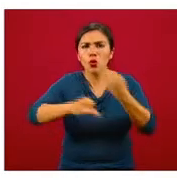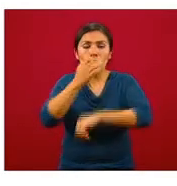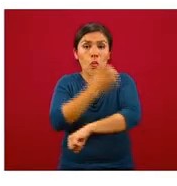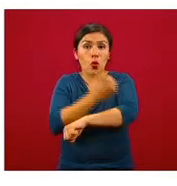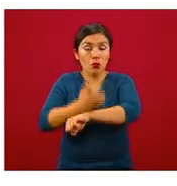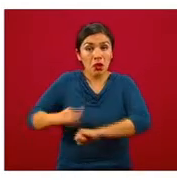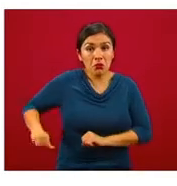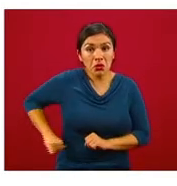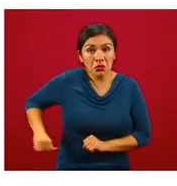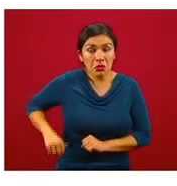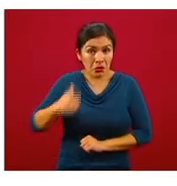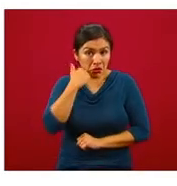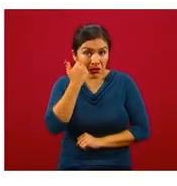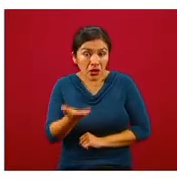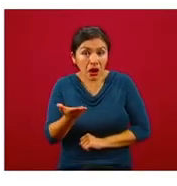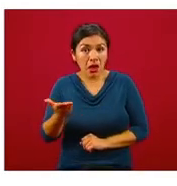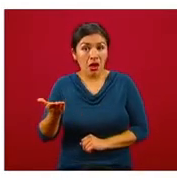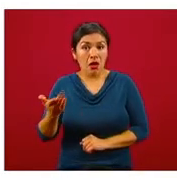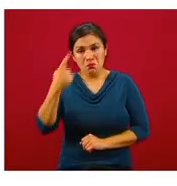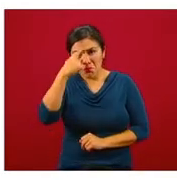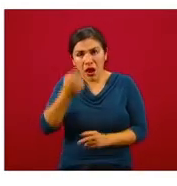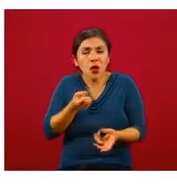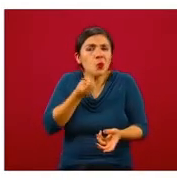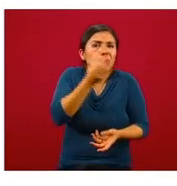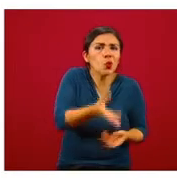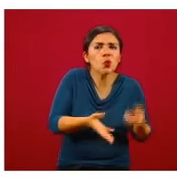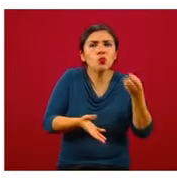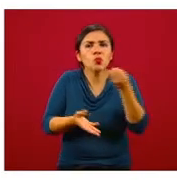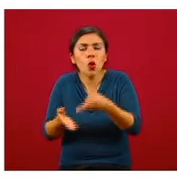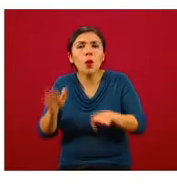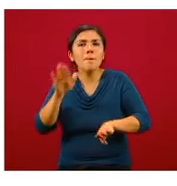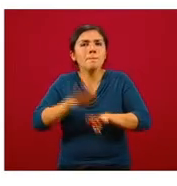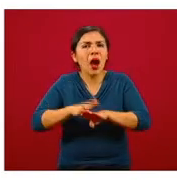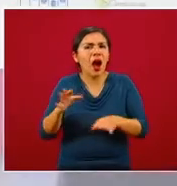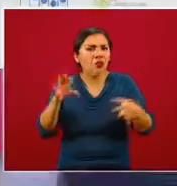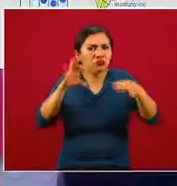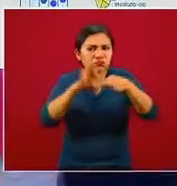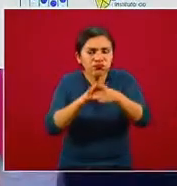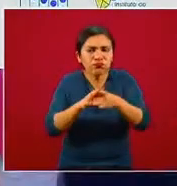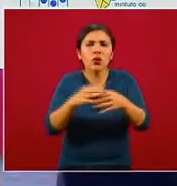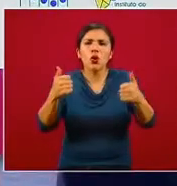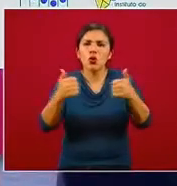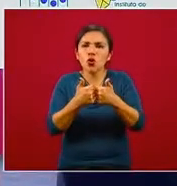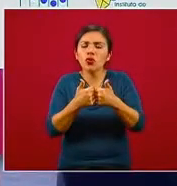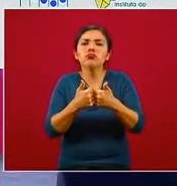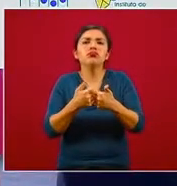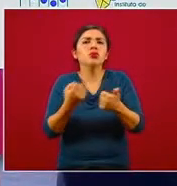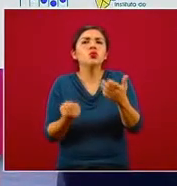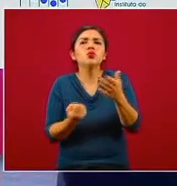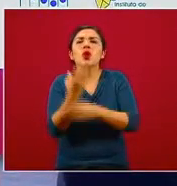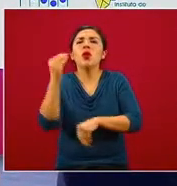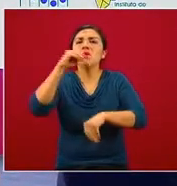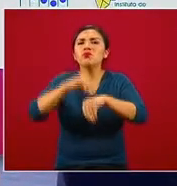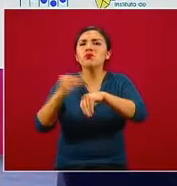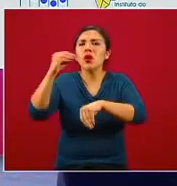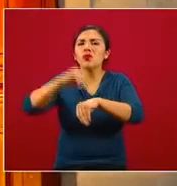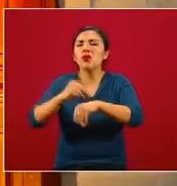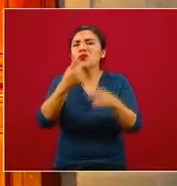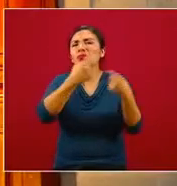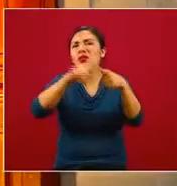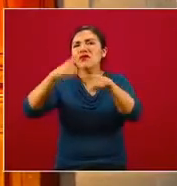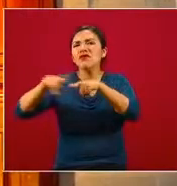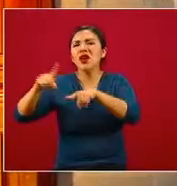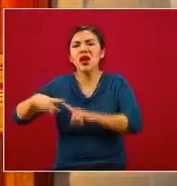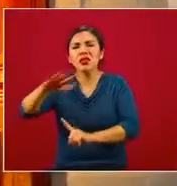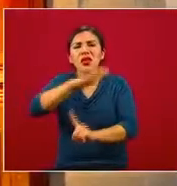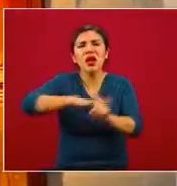national ecosystem, of course, is open. There's an appeal to all of our colleagues who